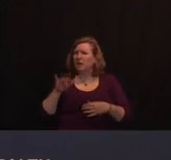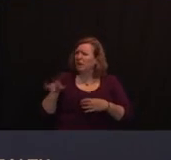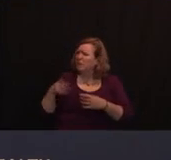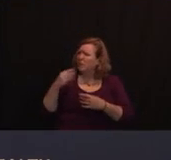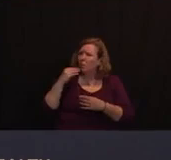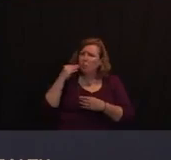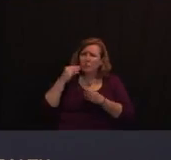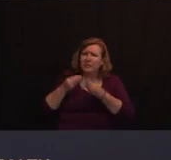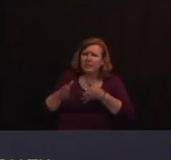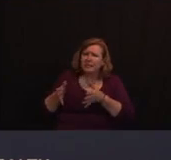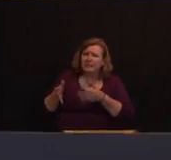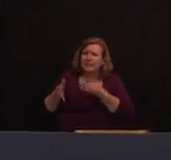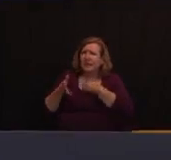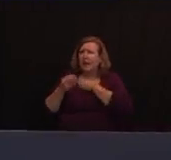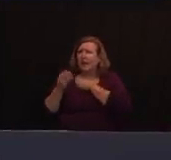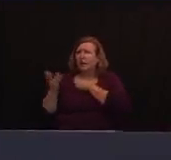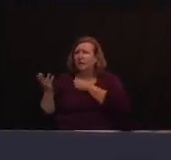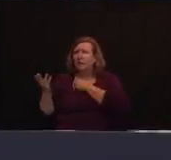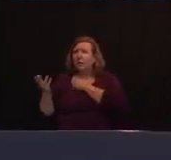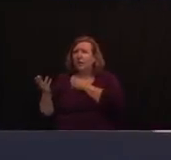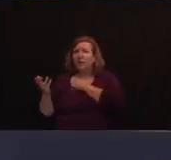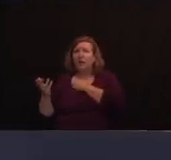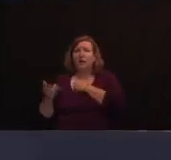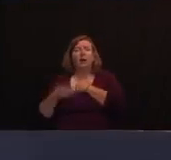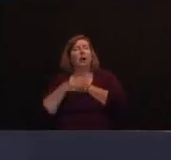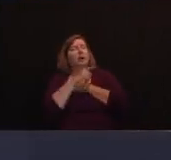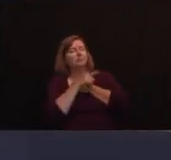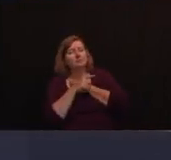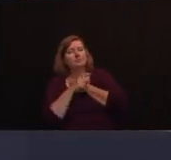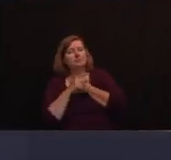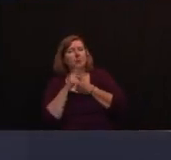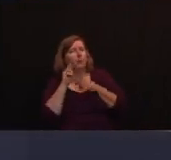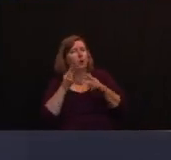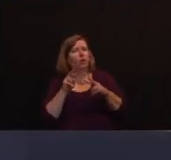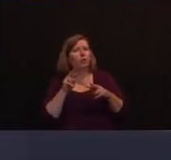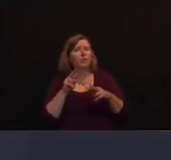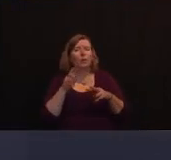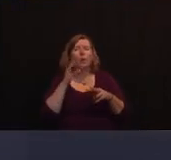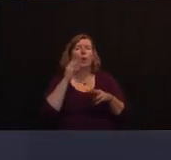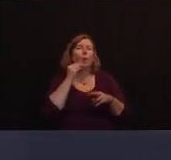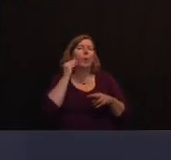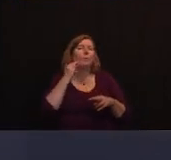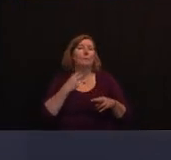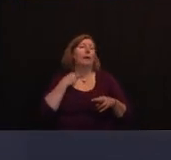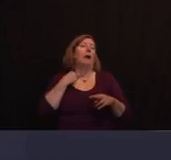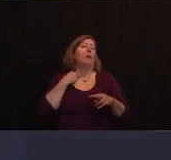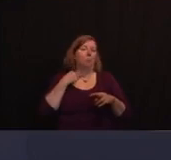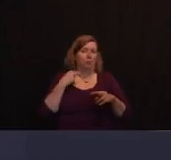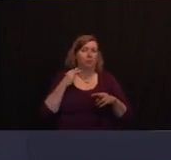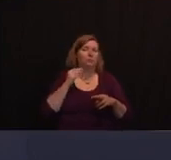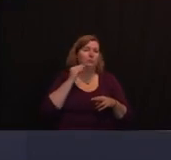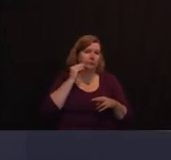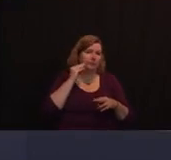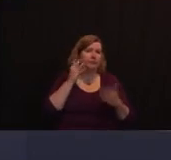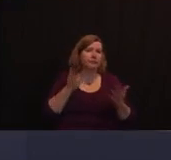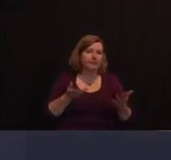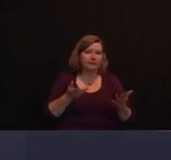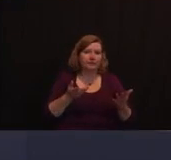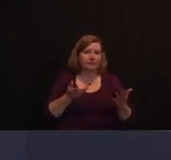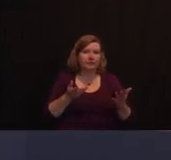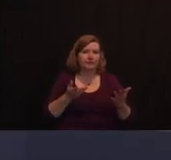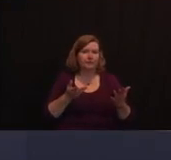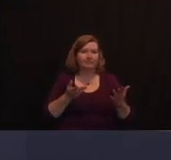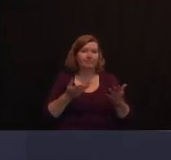populations? We've looked at the homebound population, individuals that do not have a